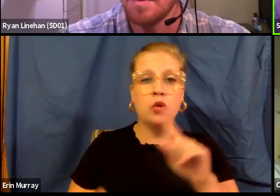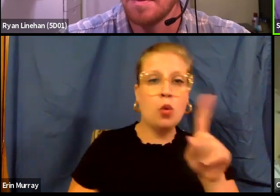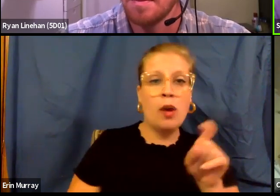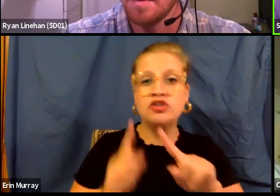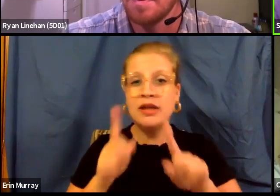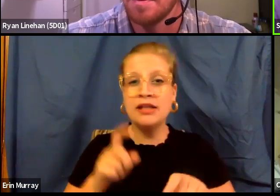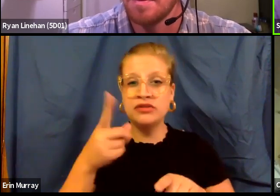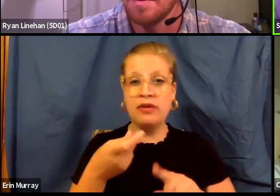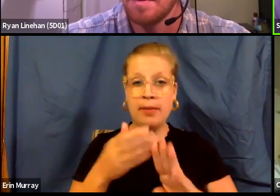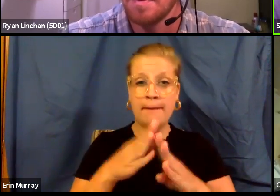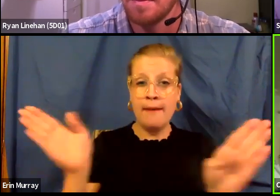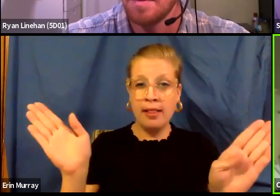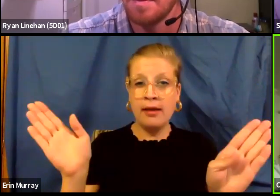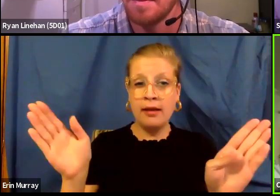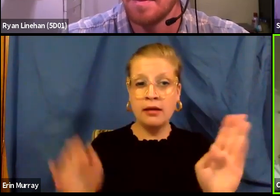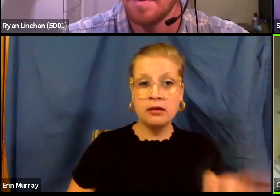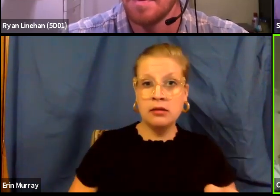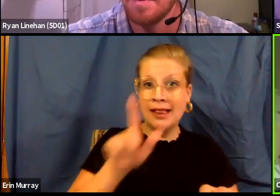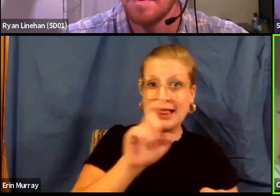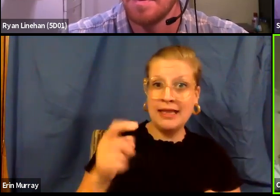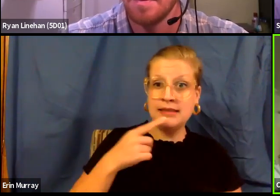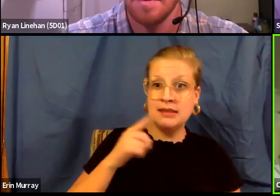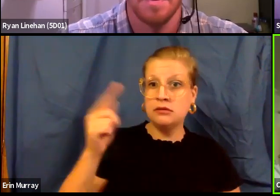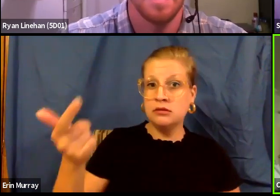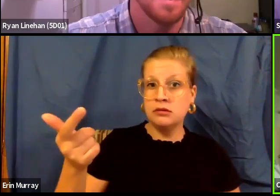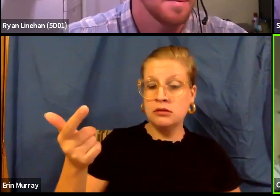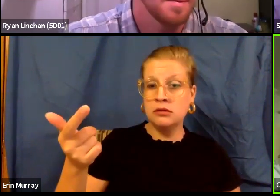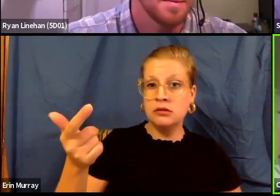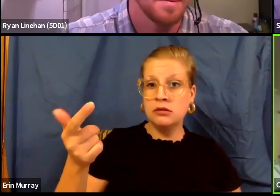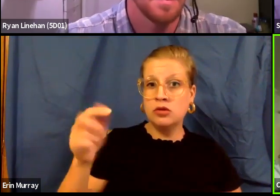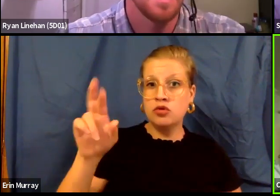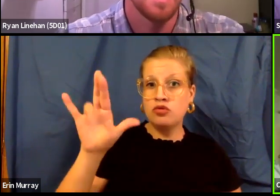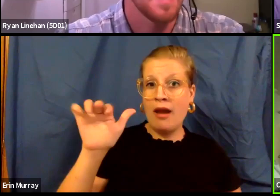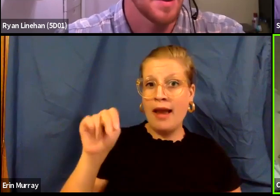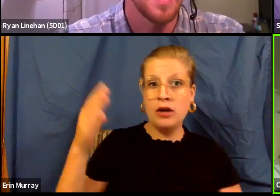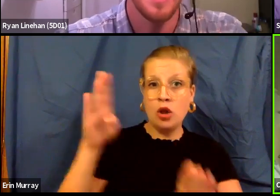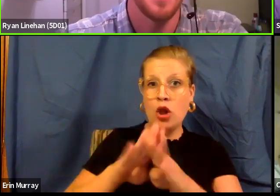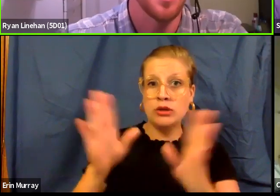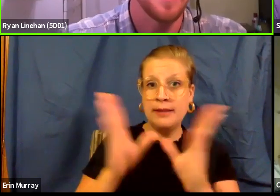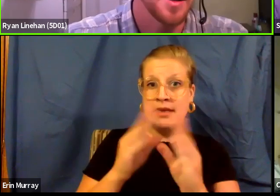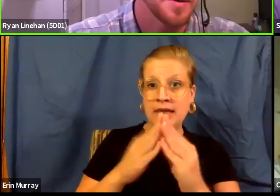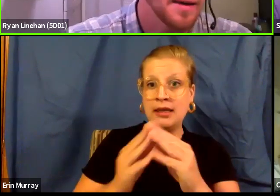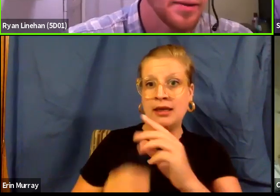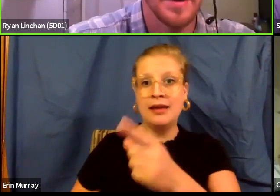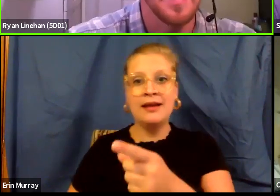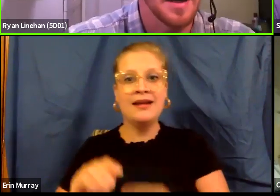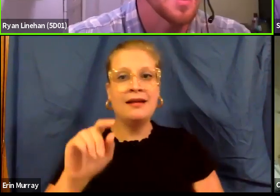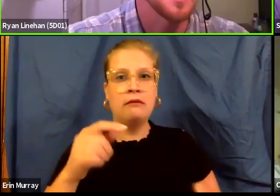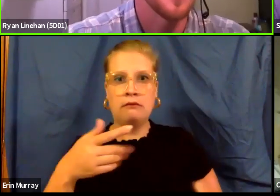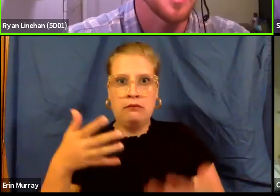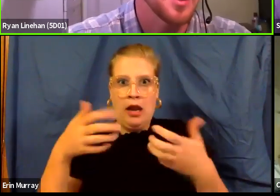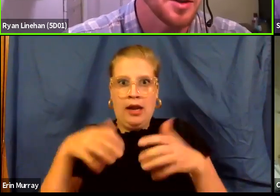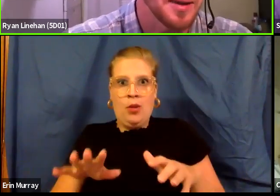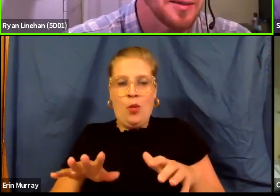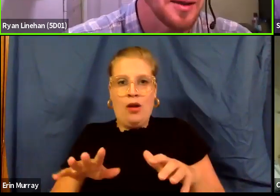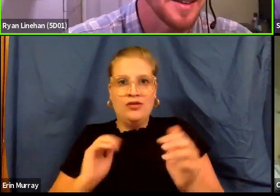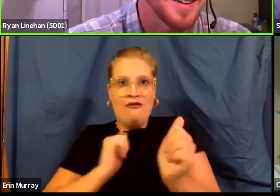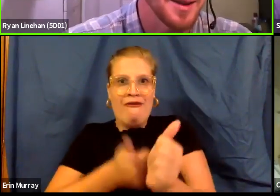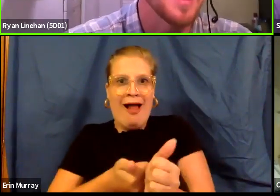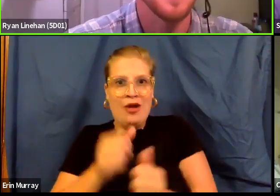public. So we're going to turn it over to Ryan to close out for your... I didn't want to follow Kevin. I mean, that was the perfect closure